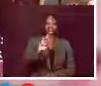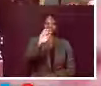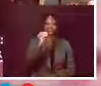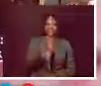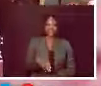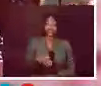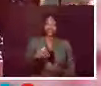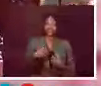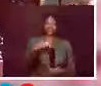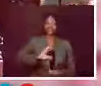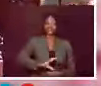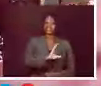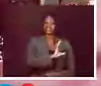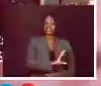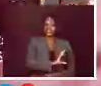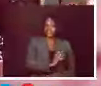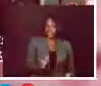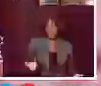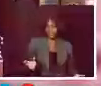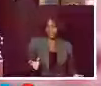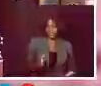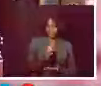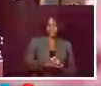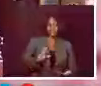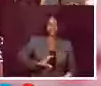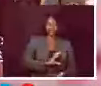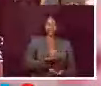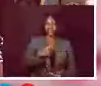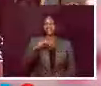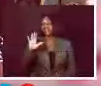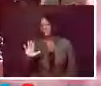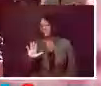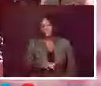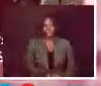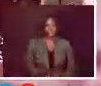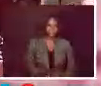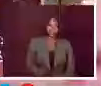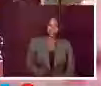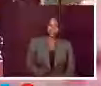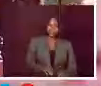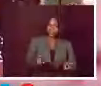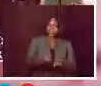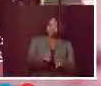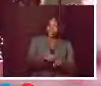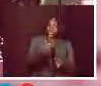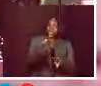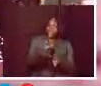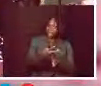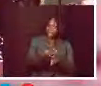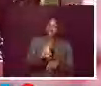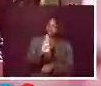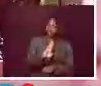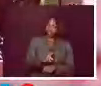to form committees. Some committees, we have as low as 5. It is the same formula, the same principle.